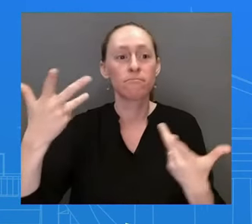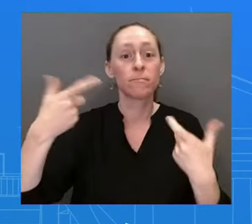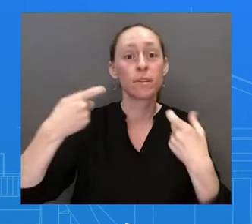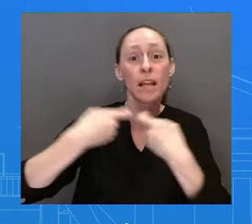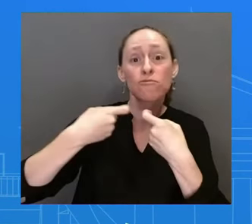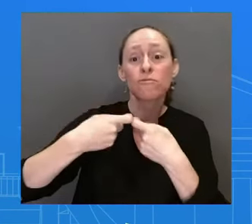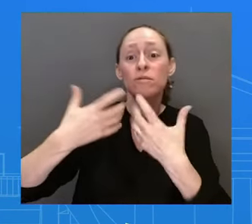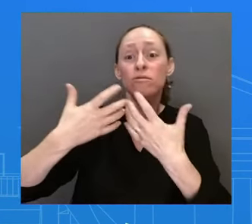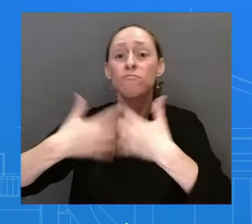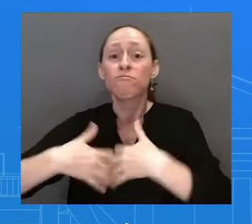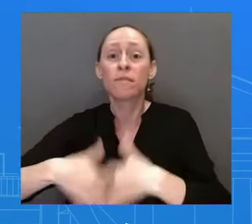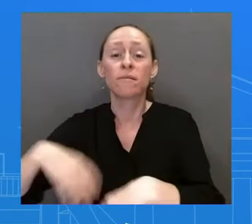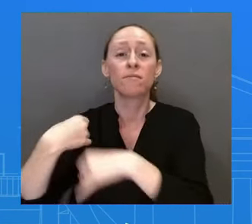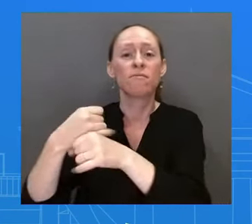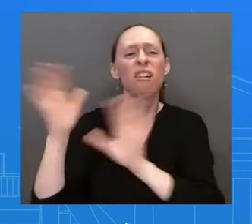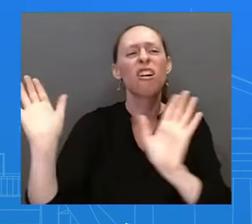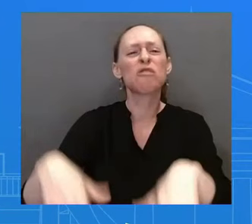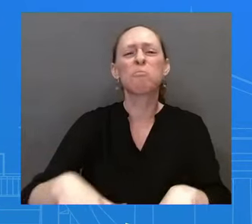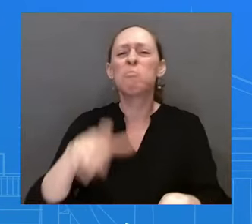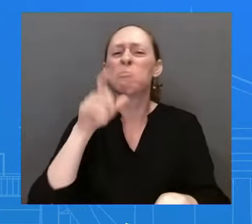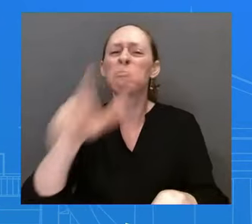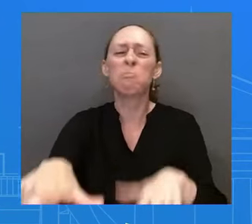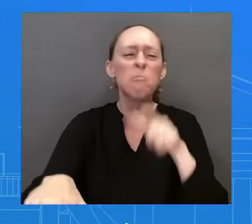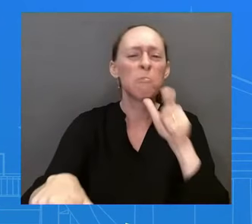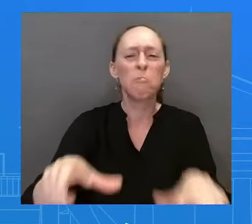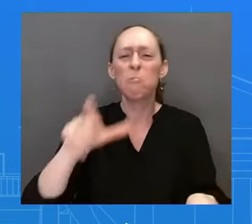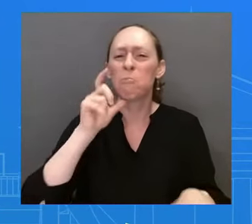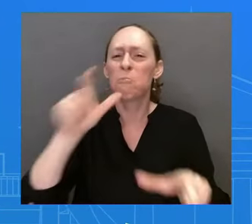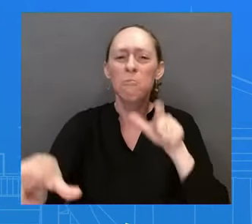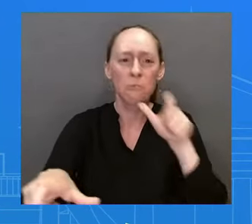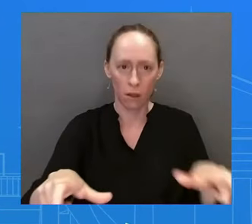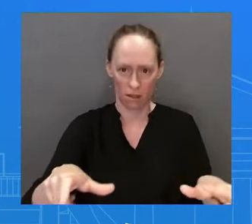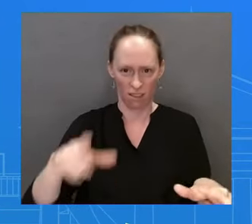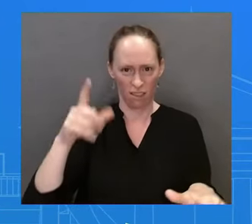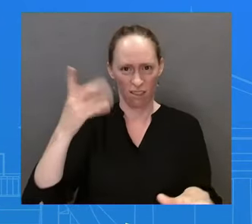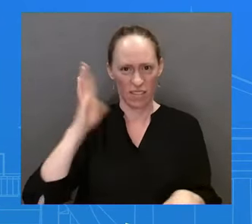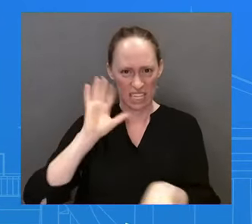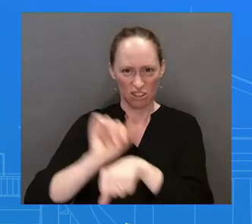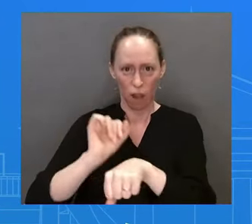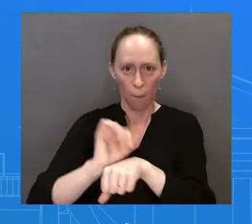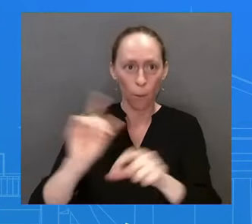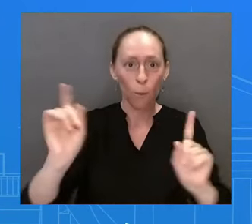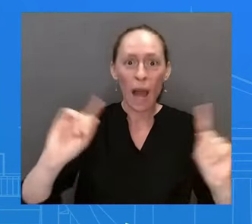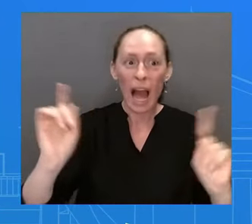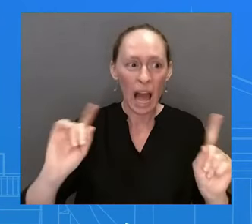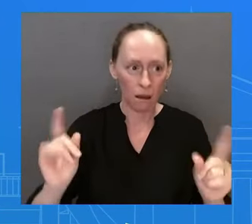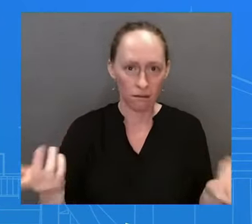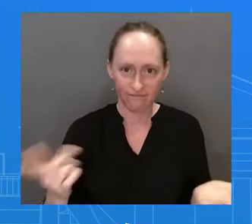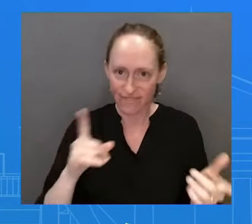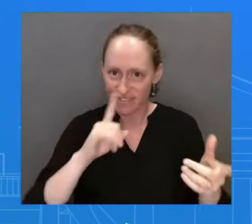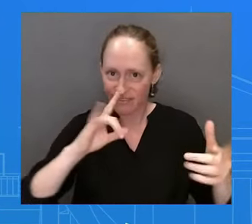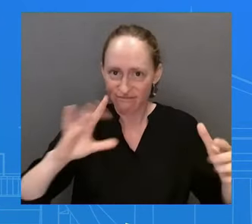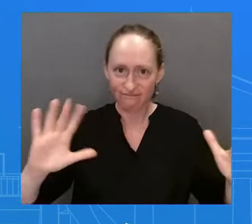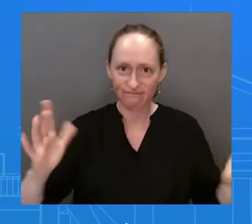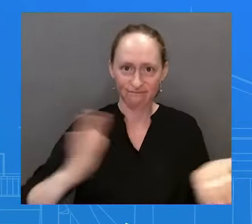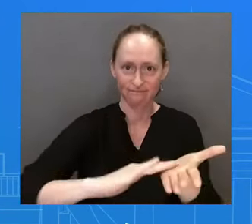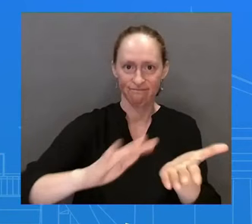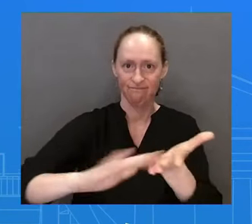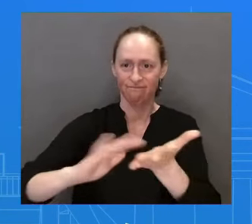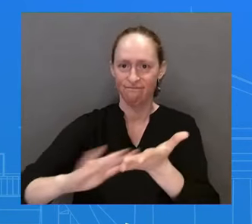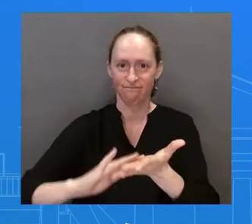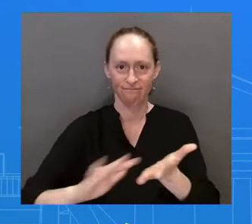taxes for some middle-class families. And they're prioritizing restoring expired tax breaks for